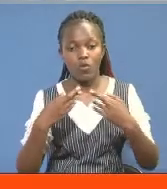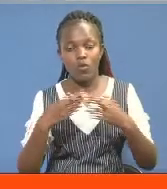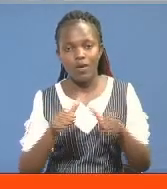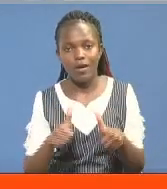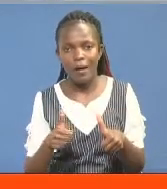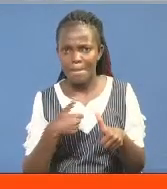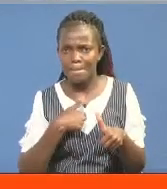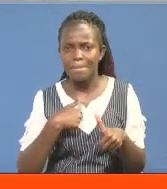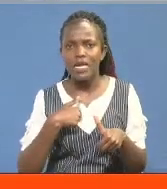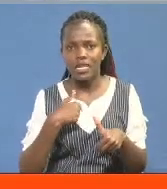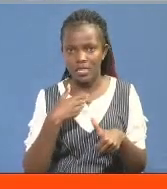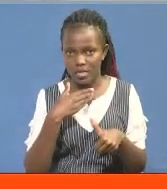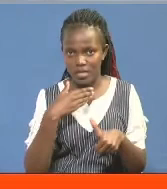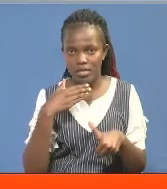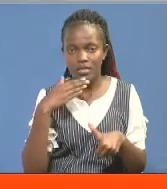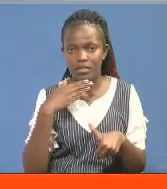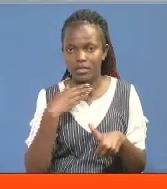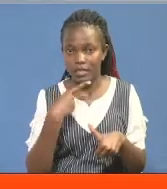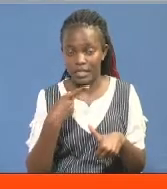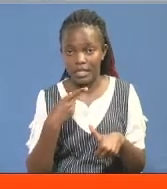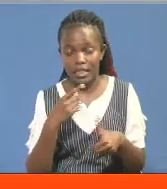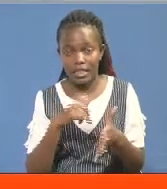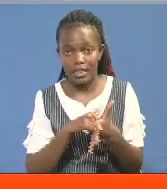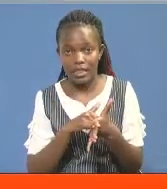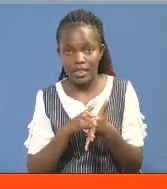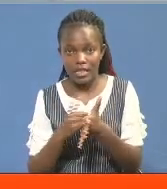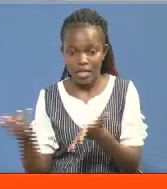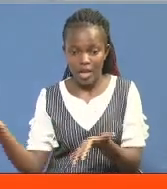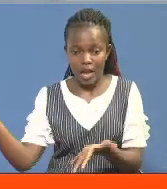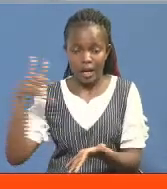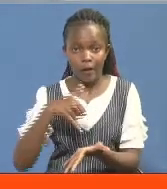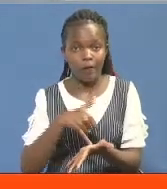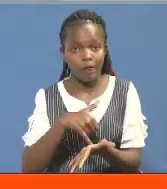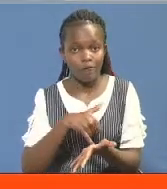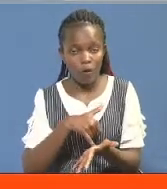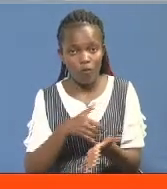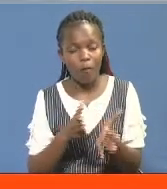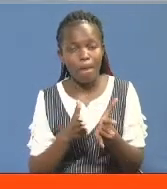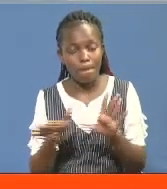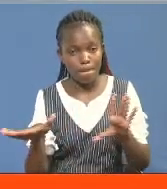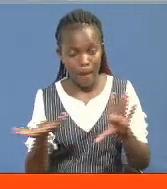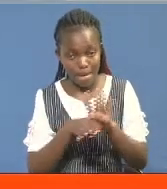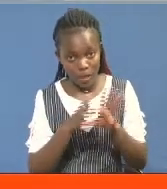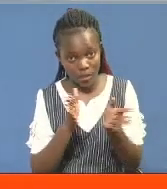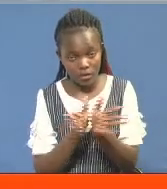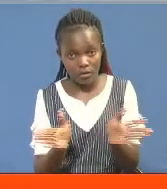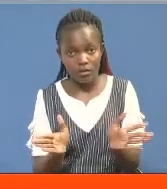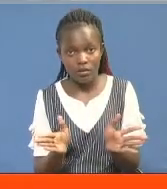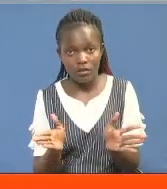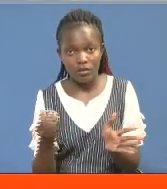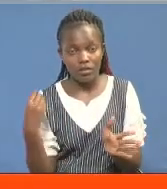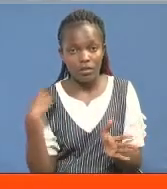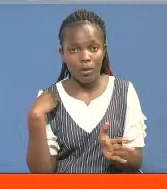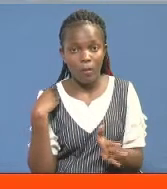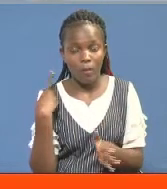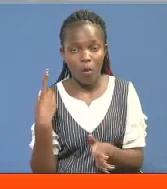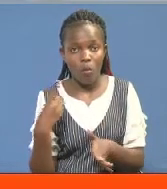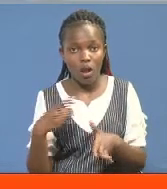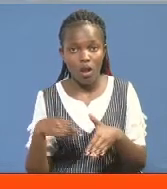do I mean? I mean that you must involve the members of the public actively by number one,